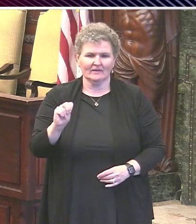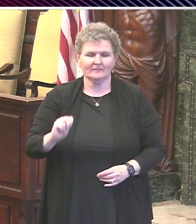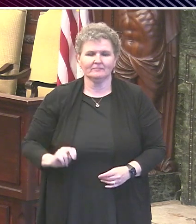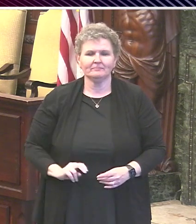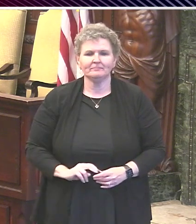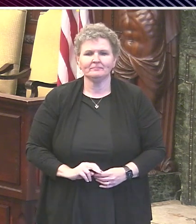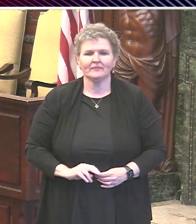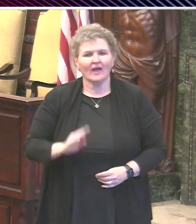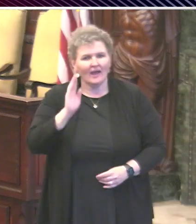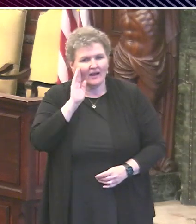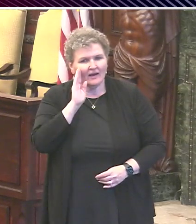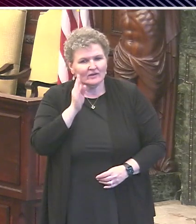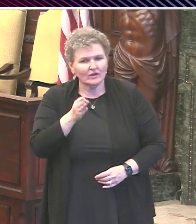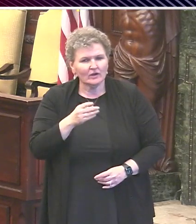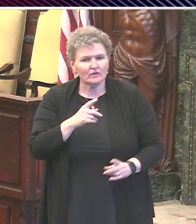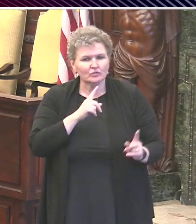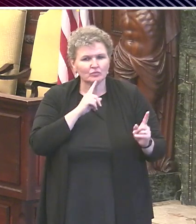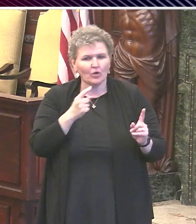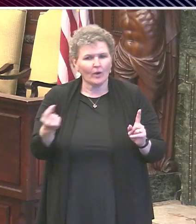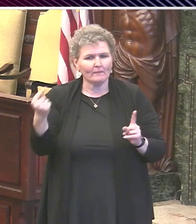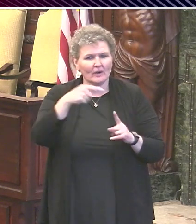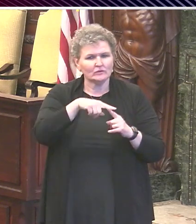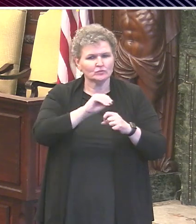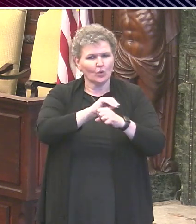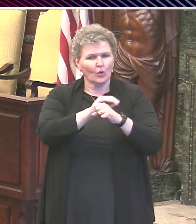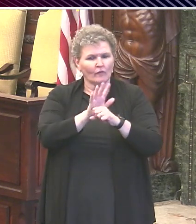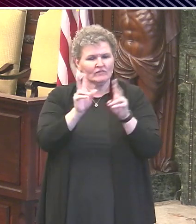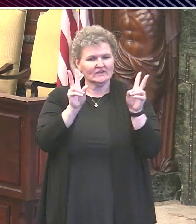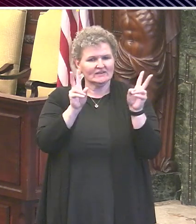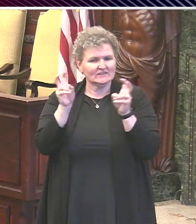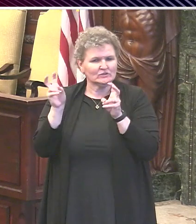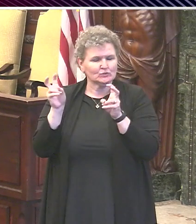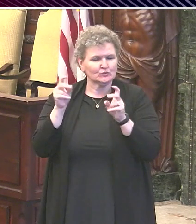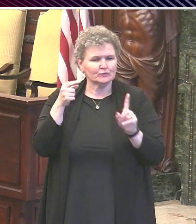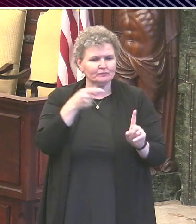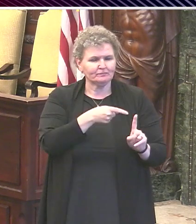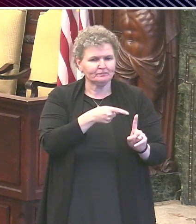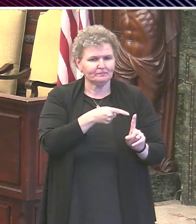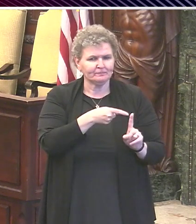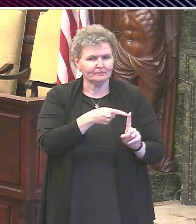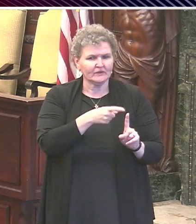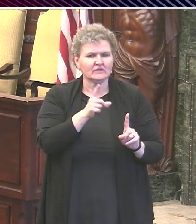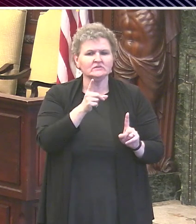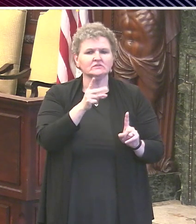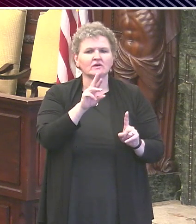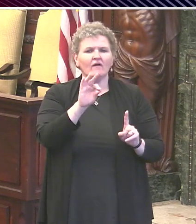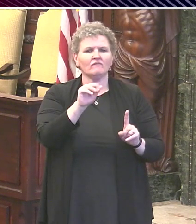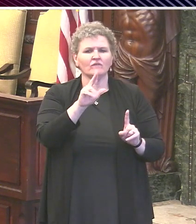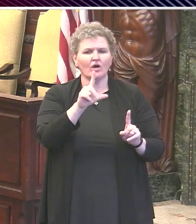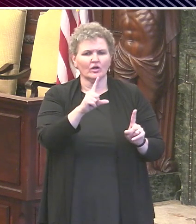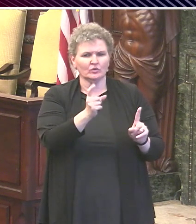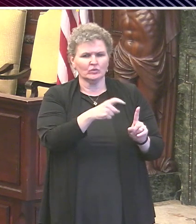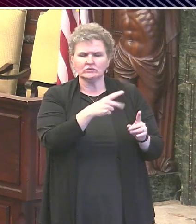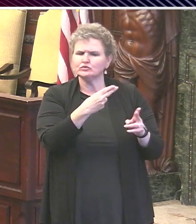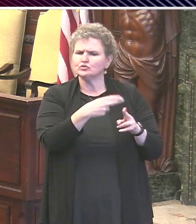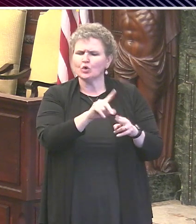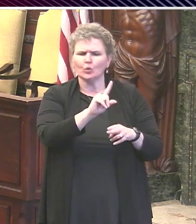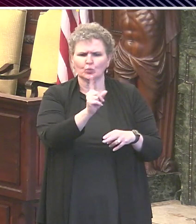Hello, this is actually back to the COVID issue. Sorry, I didn't get my hand up quick enough. Dr. Farley, just a quick